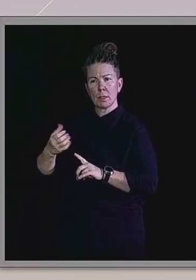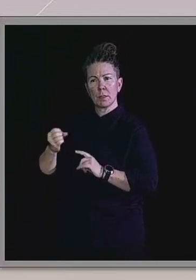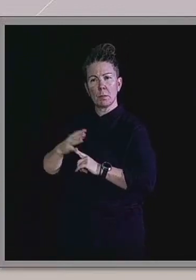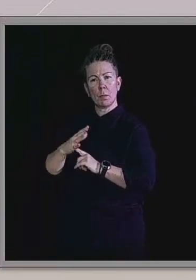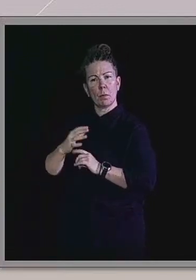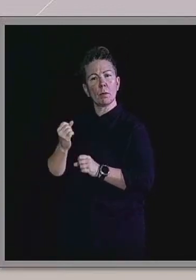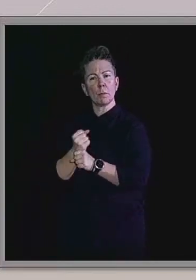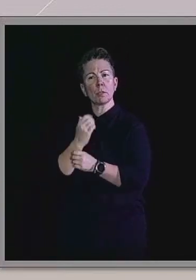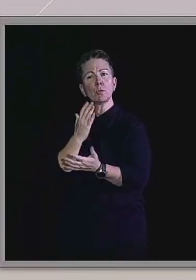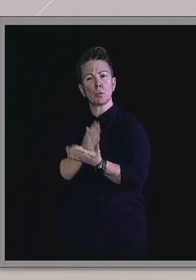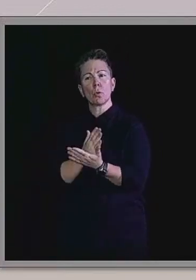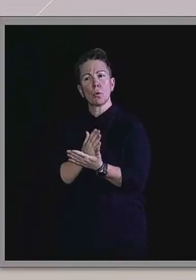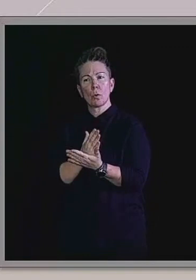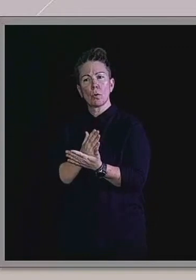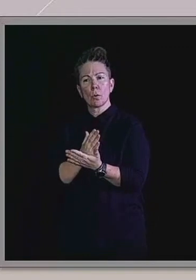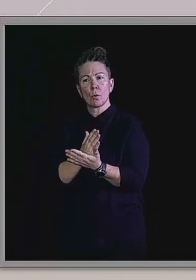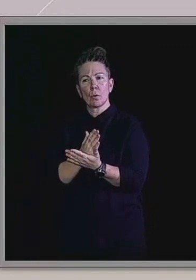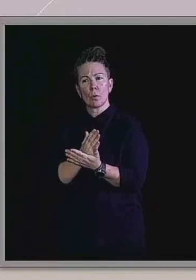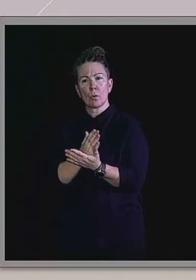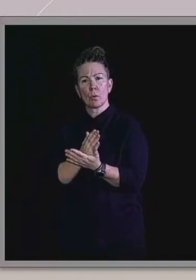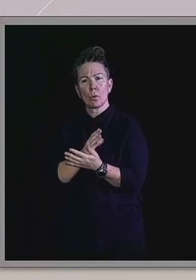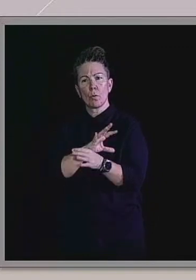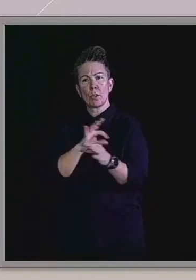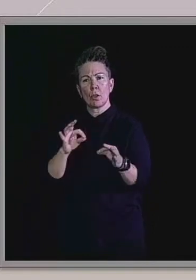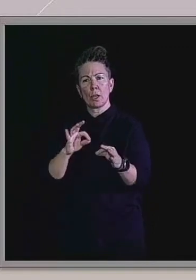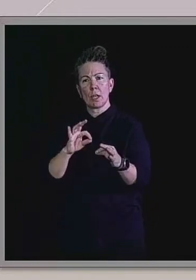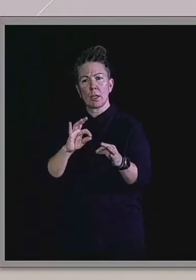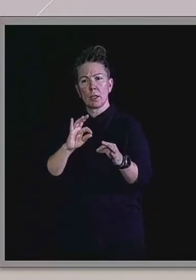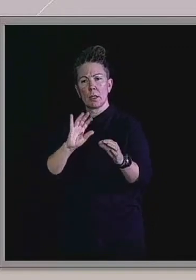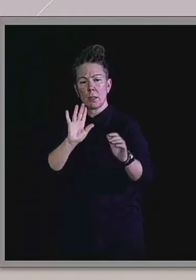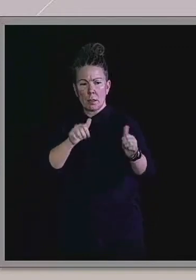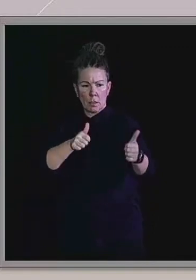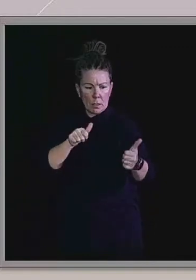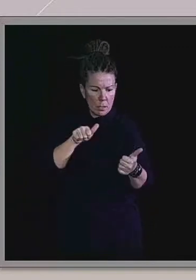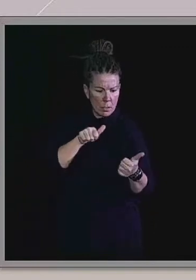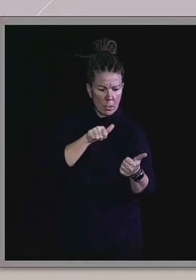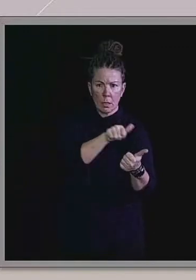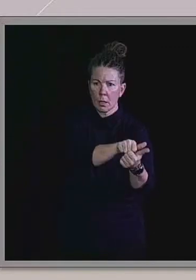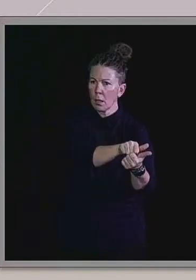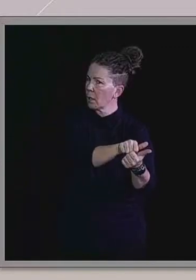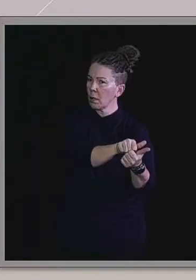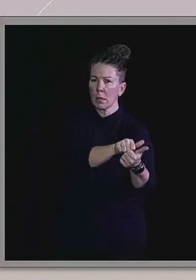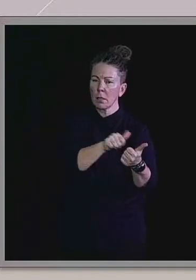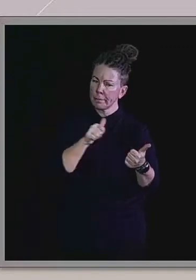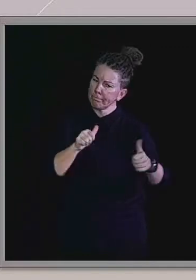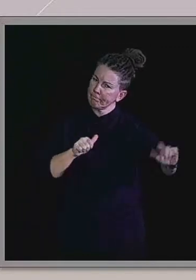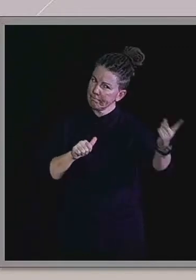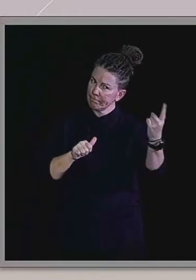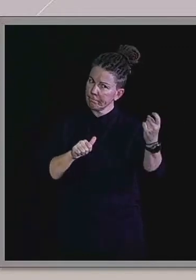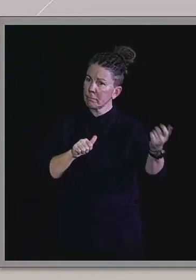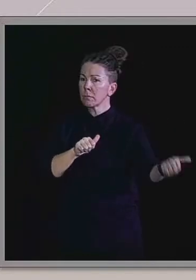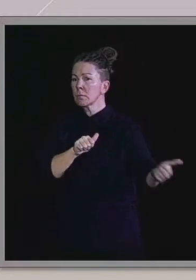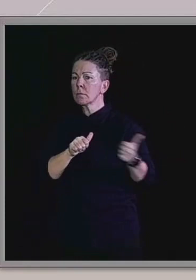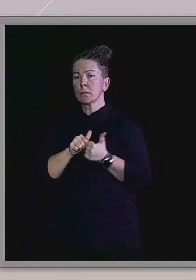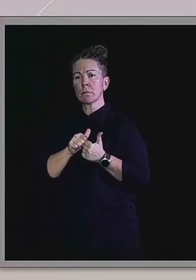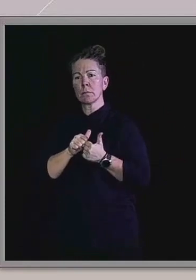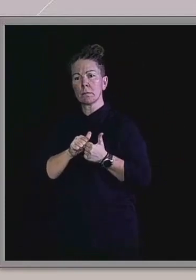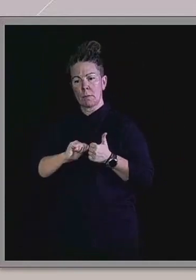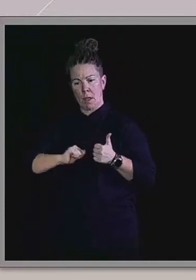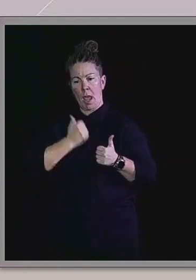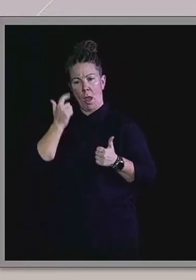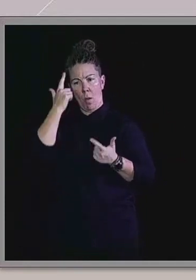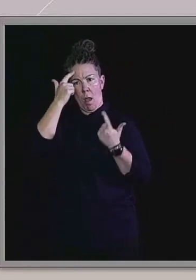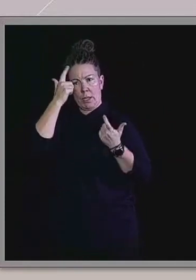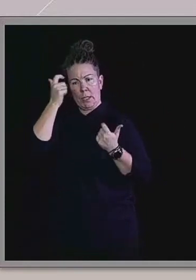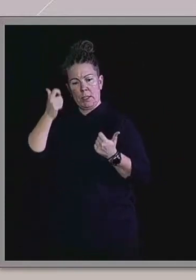get, that we don't get sucked into the industry's ideology of what